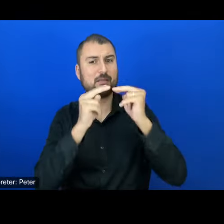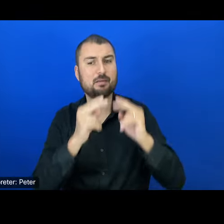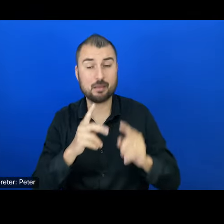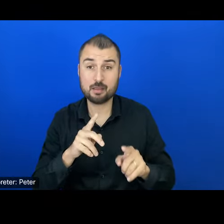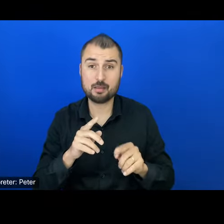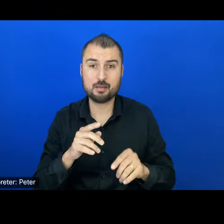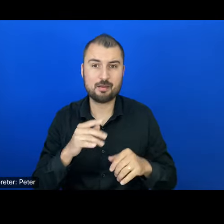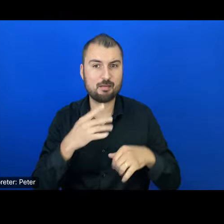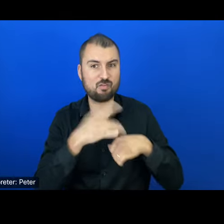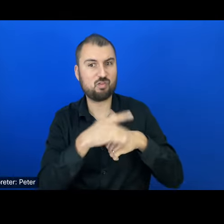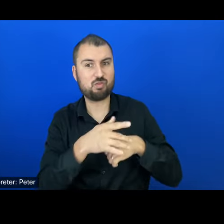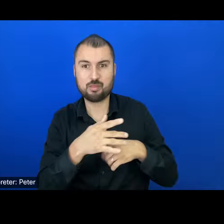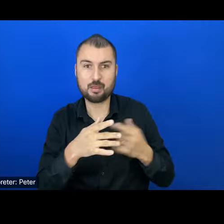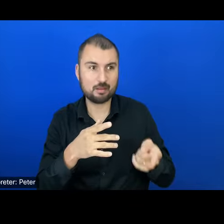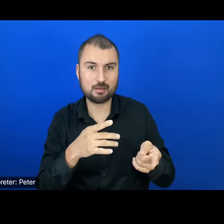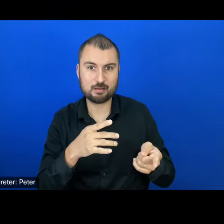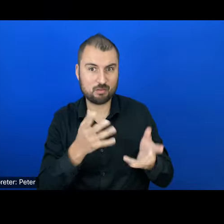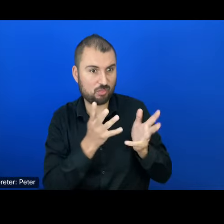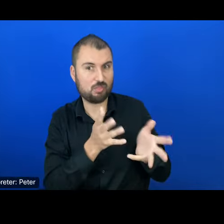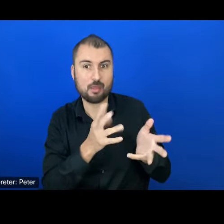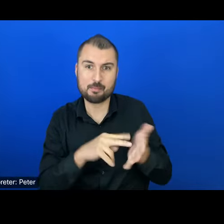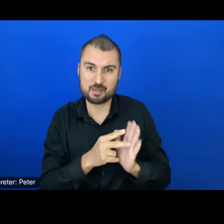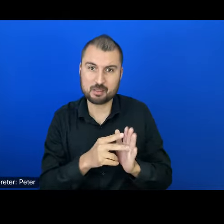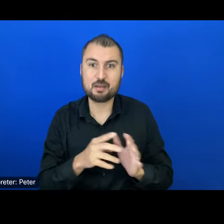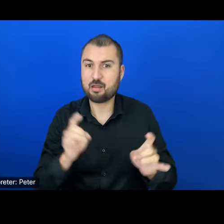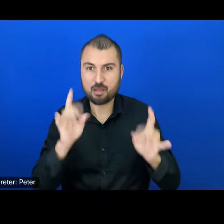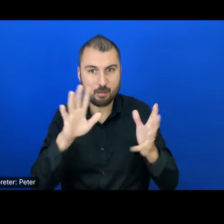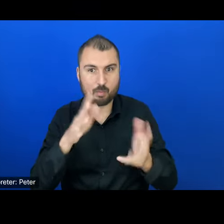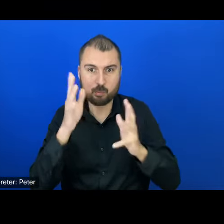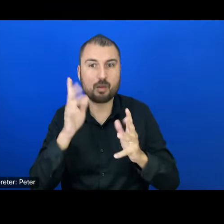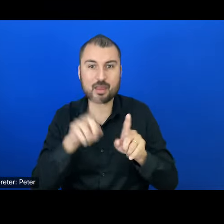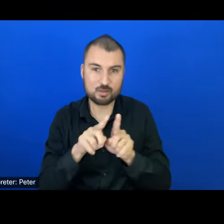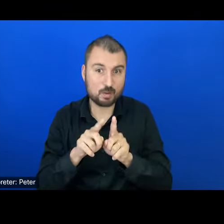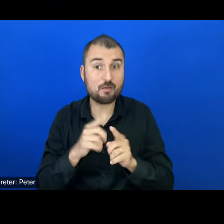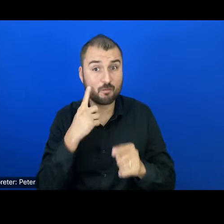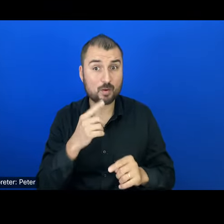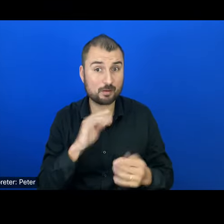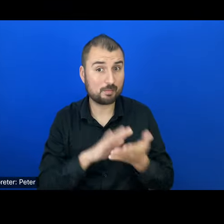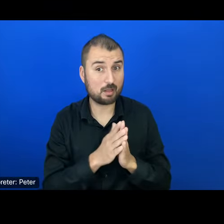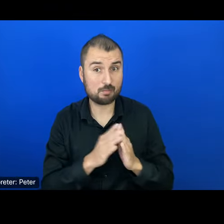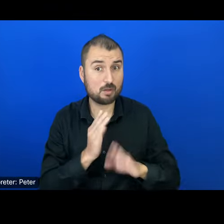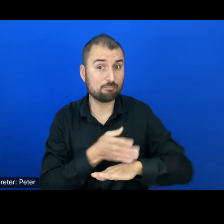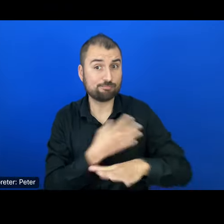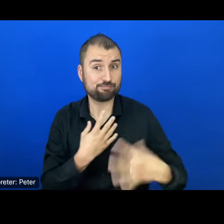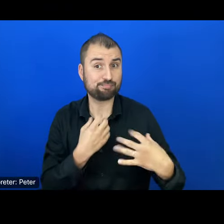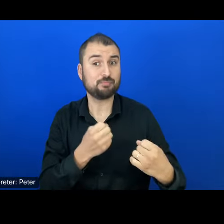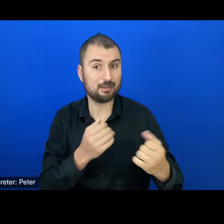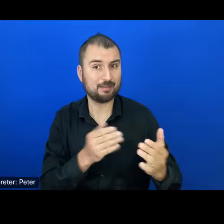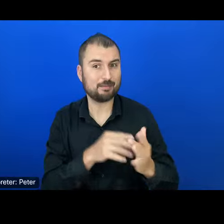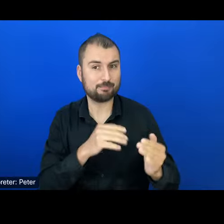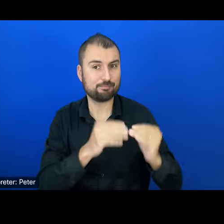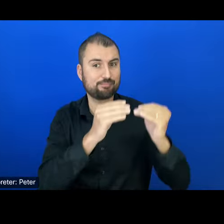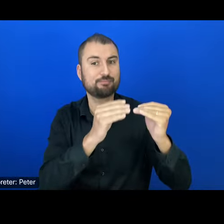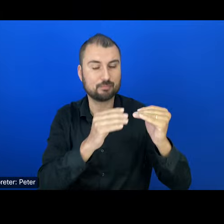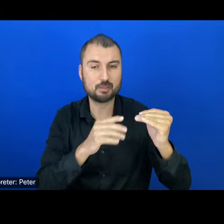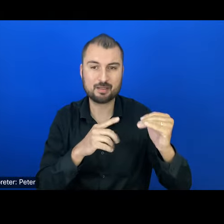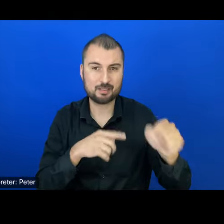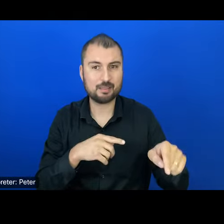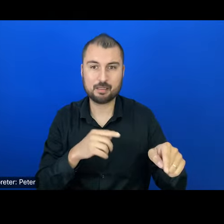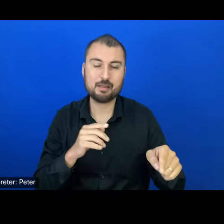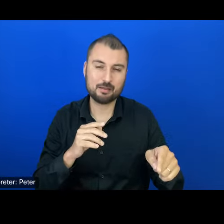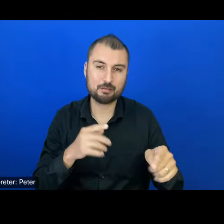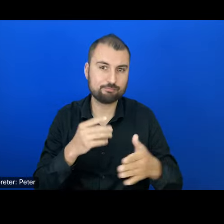vacant industrial building only wreaks havoc and increases costs just to have it stored. So I'd prefer to have it less if possible.